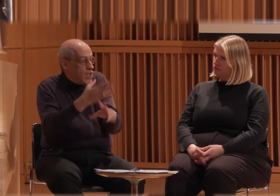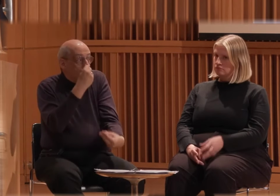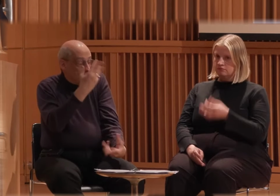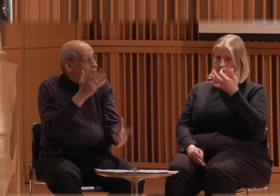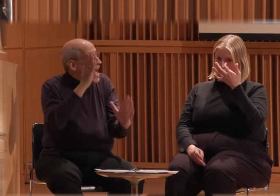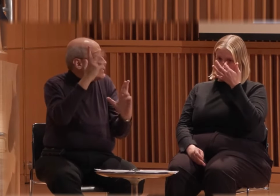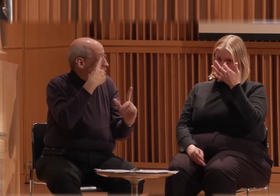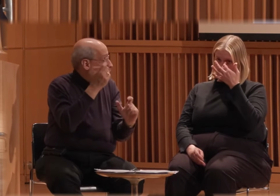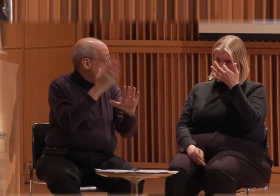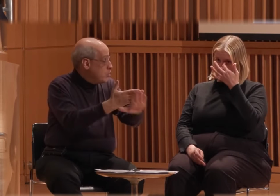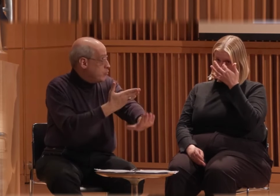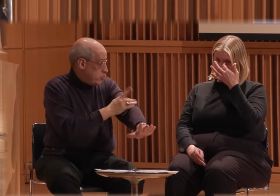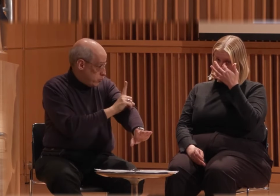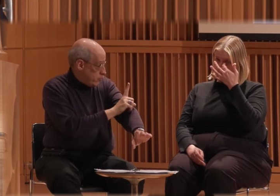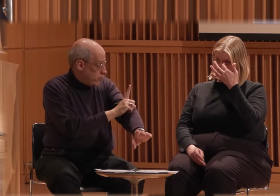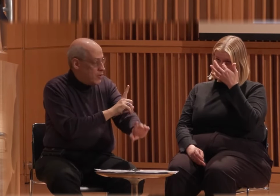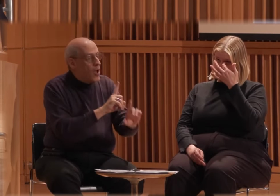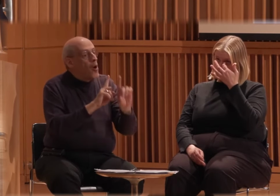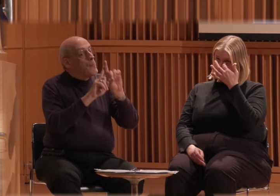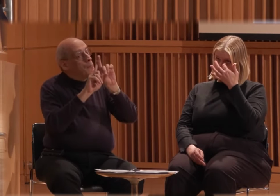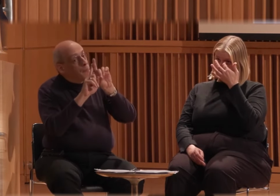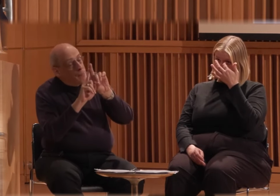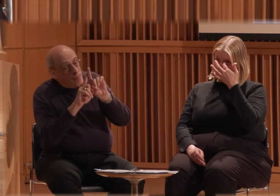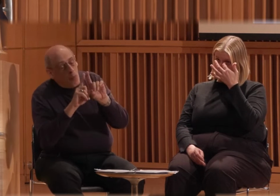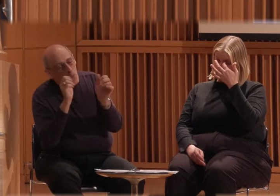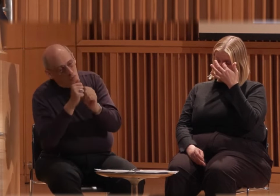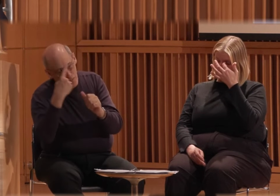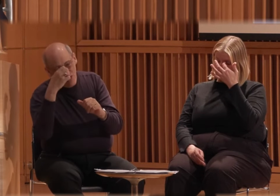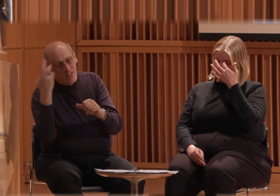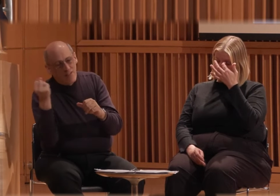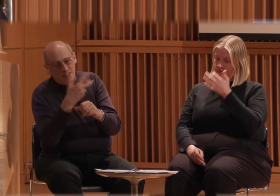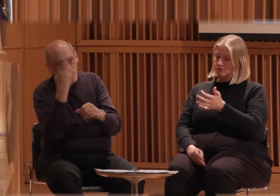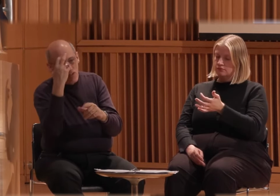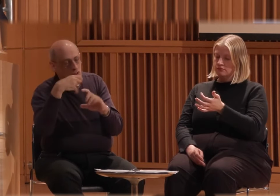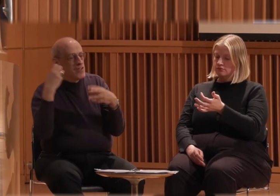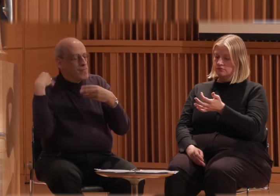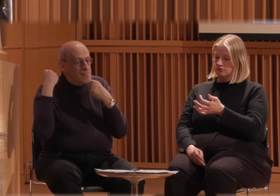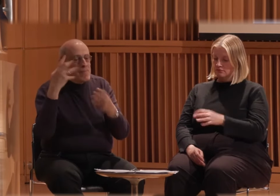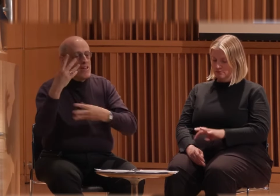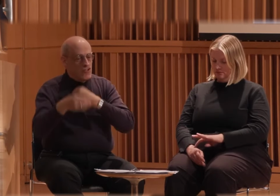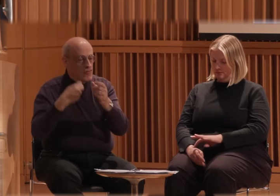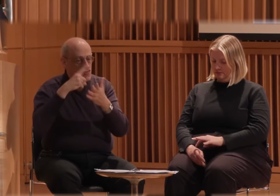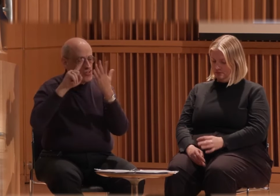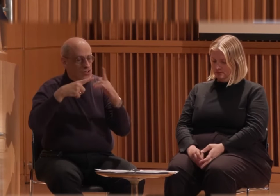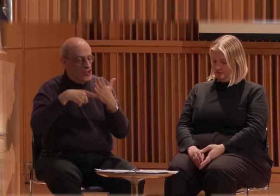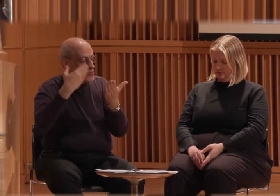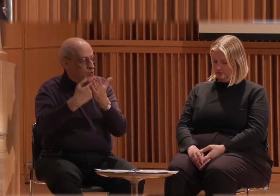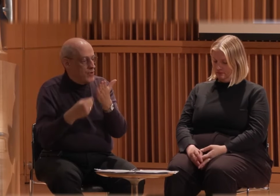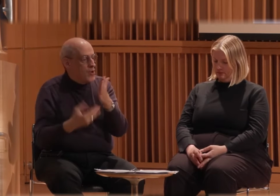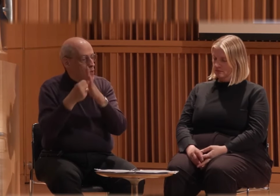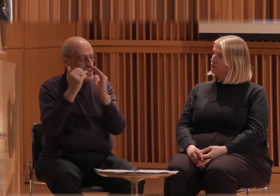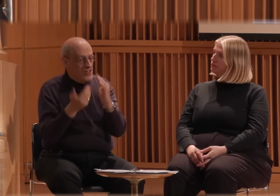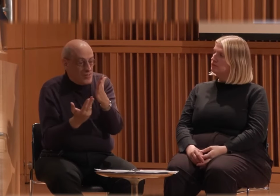suspect there would be for a variety of reasons, including the generations of research that show higher wages are